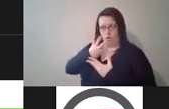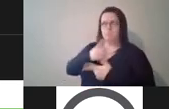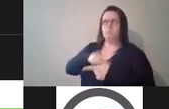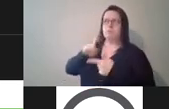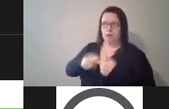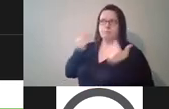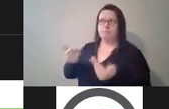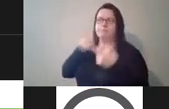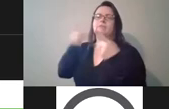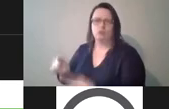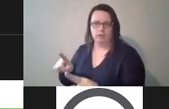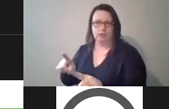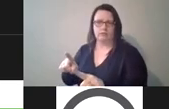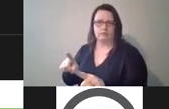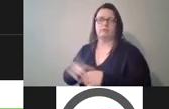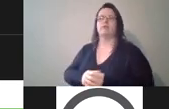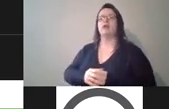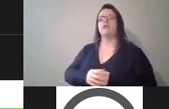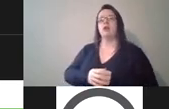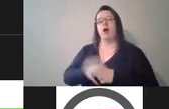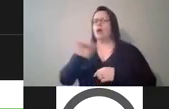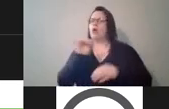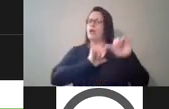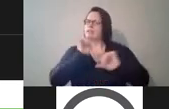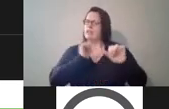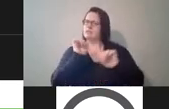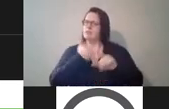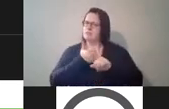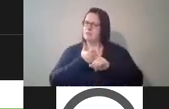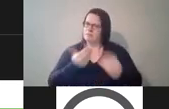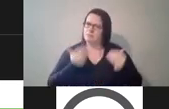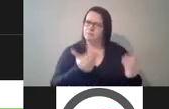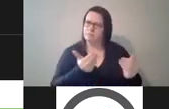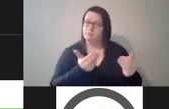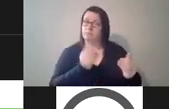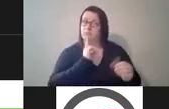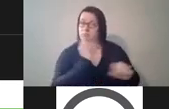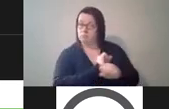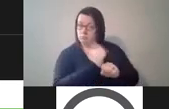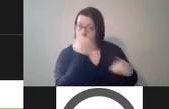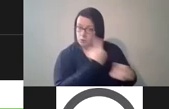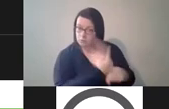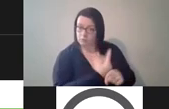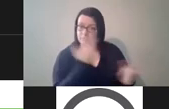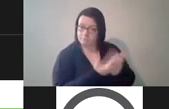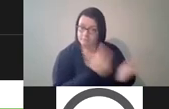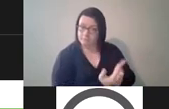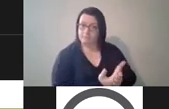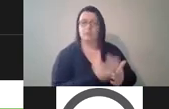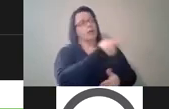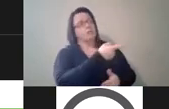And what can I do to ensure that the assessment is valid? How am I involving that adult? I talked earlier